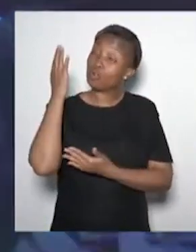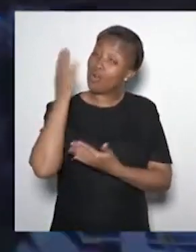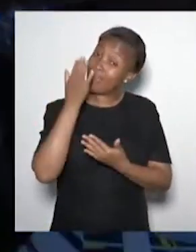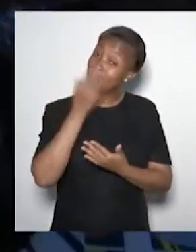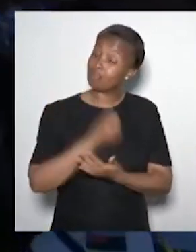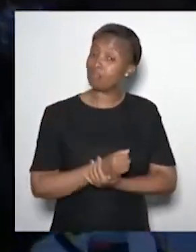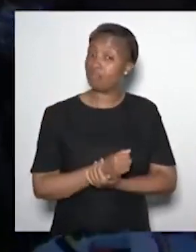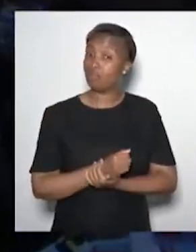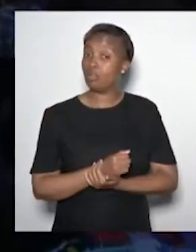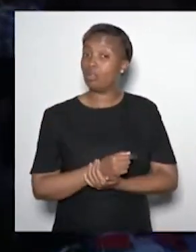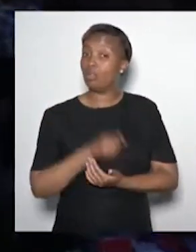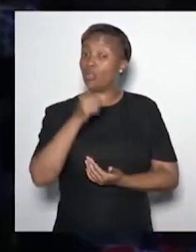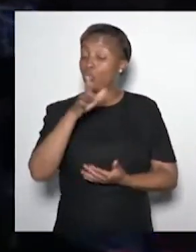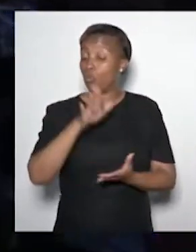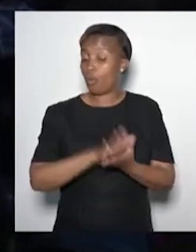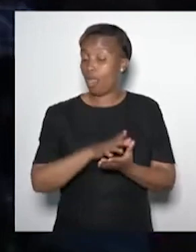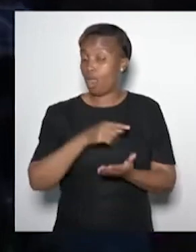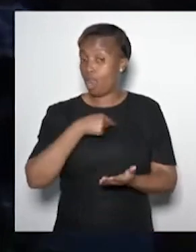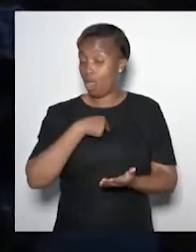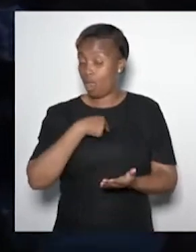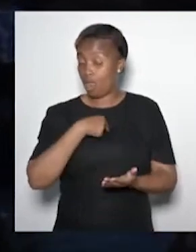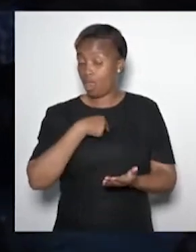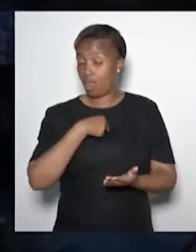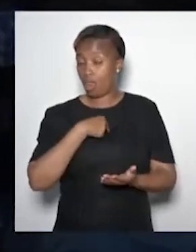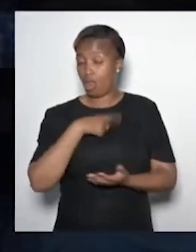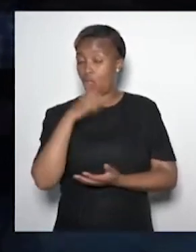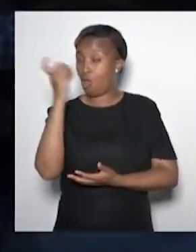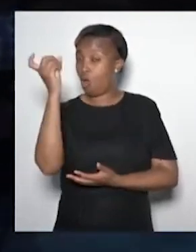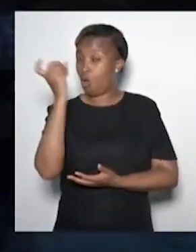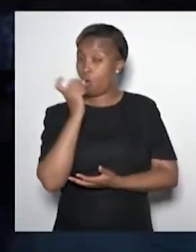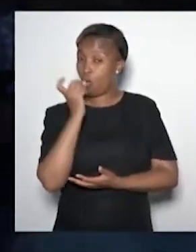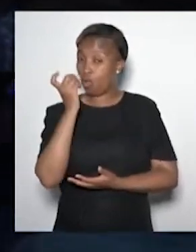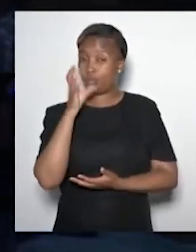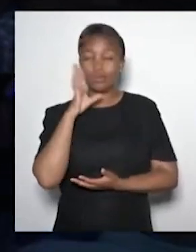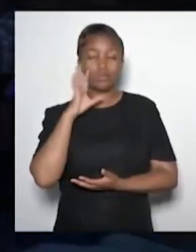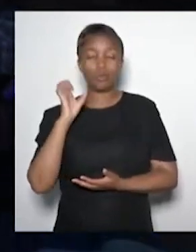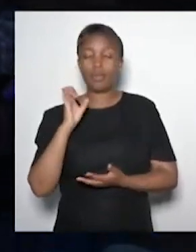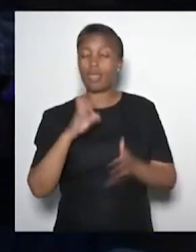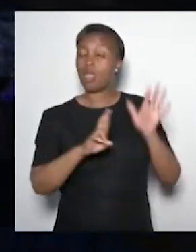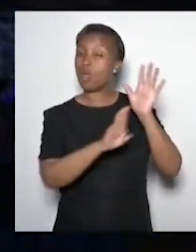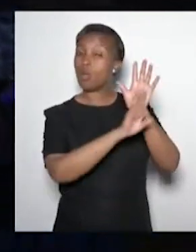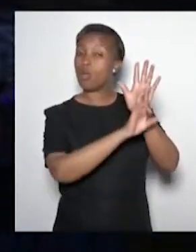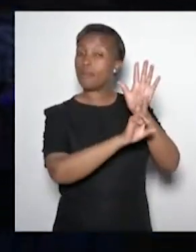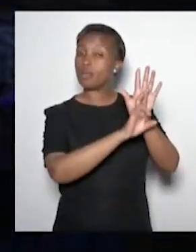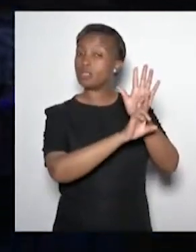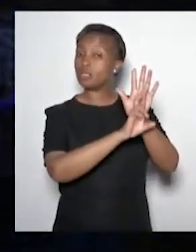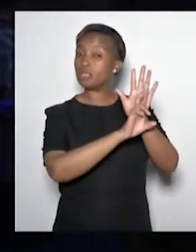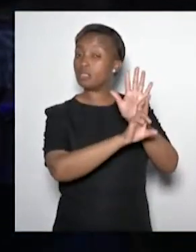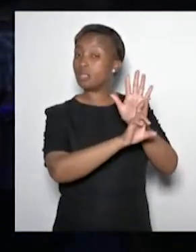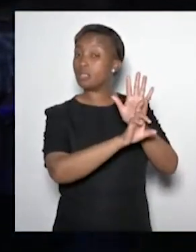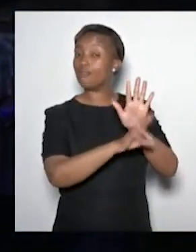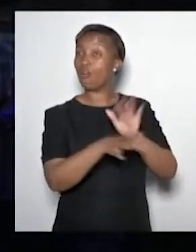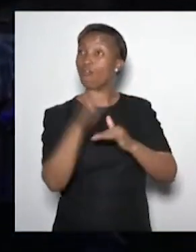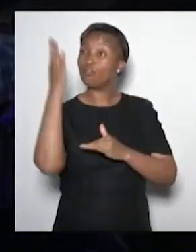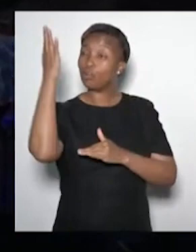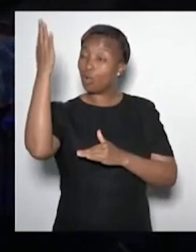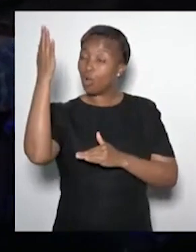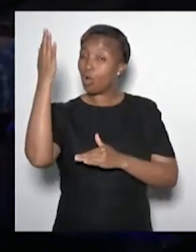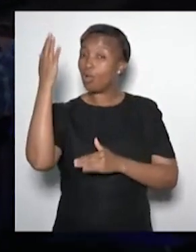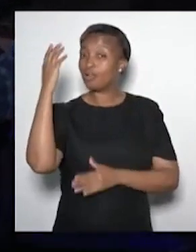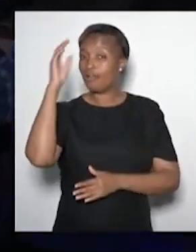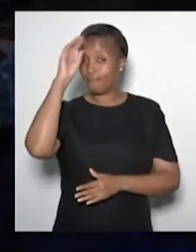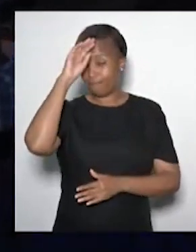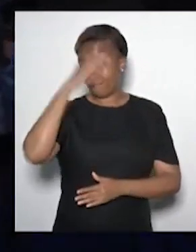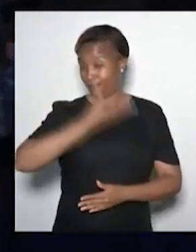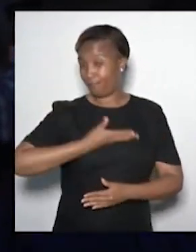You and I are called to be the representatives of God the Father, God